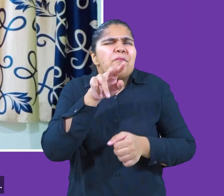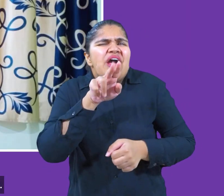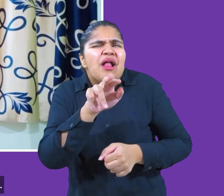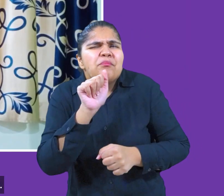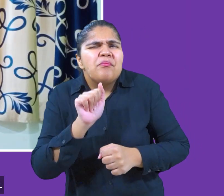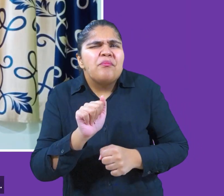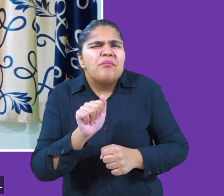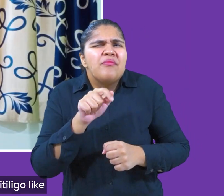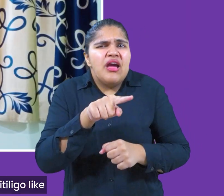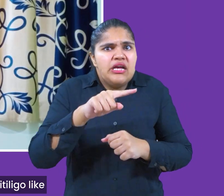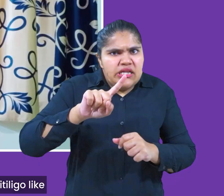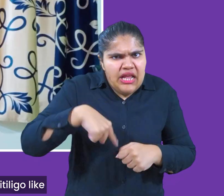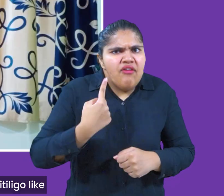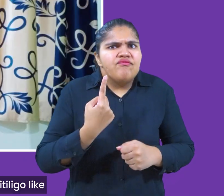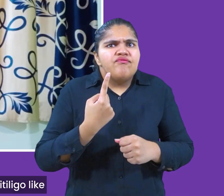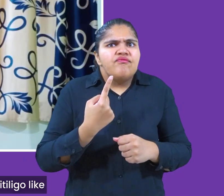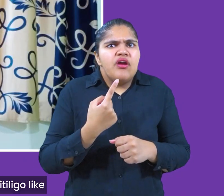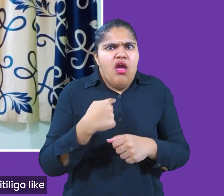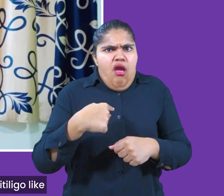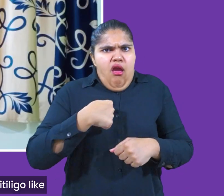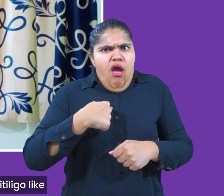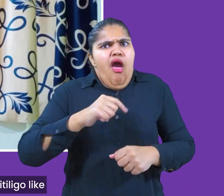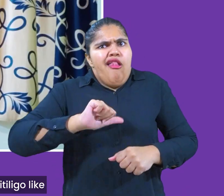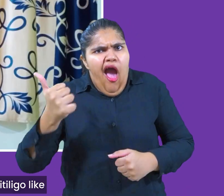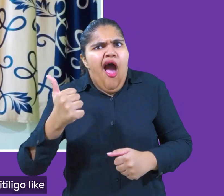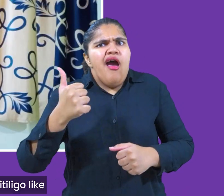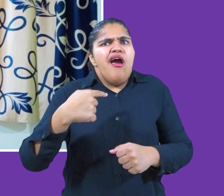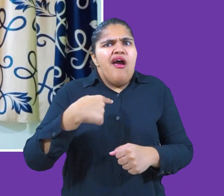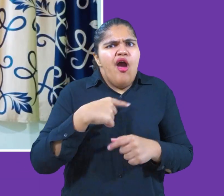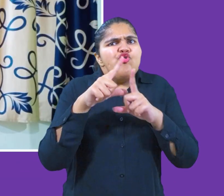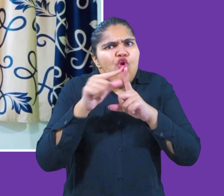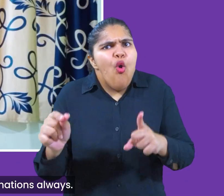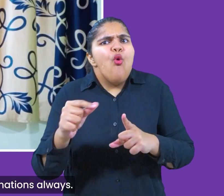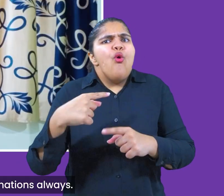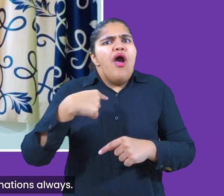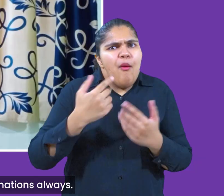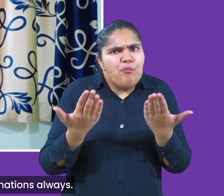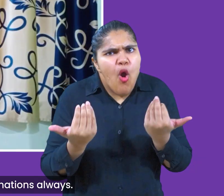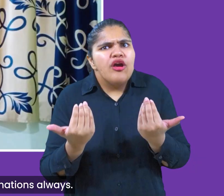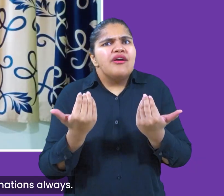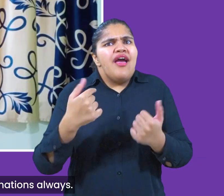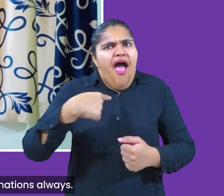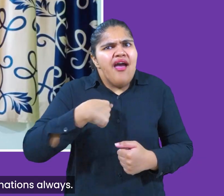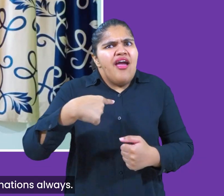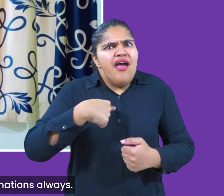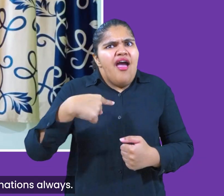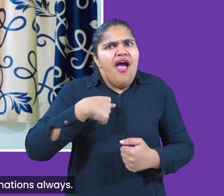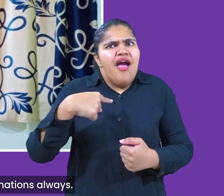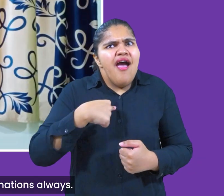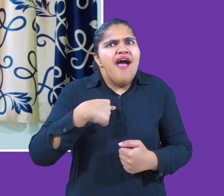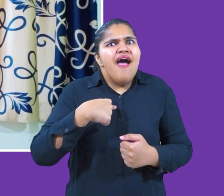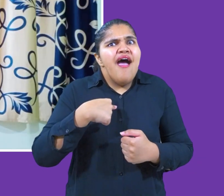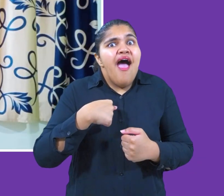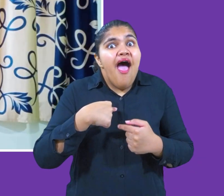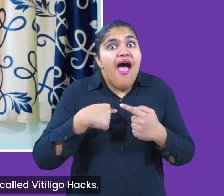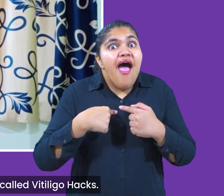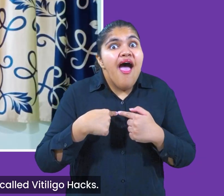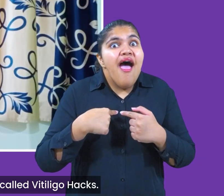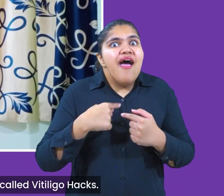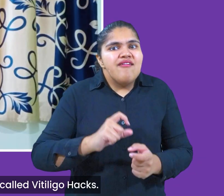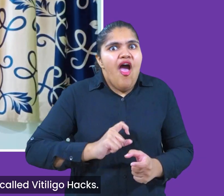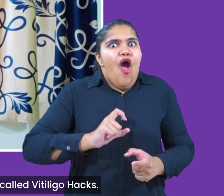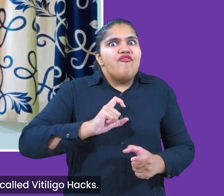can help a lot. So as part of Support Vitiligo, like since I'm a believer of affirmations always,